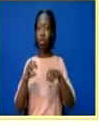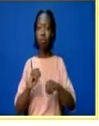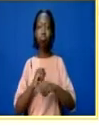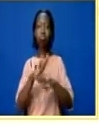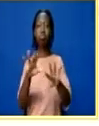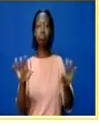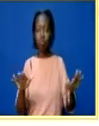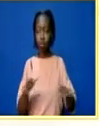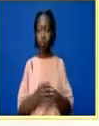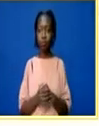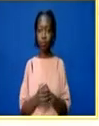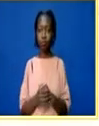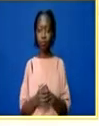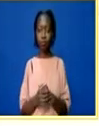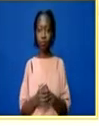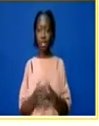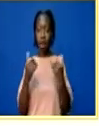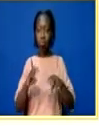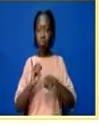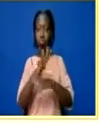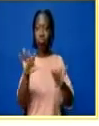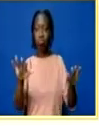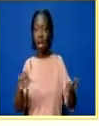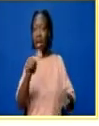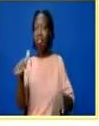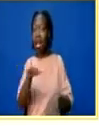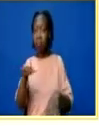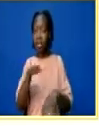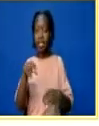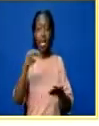From somewhere to somewhere. Yes. That one we call it transportation.